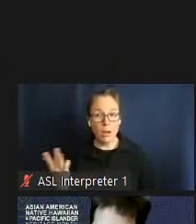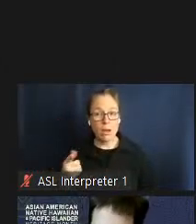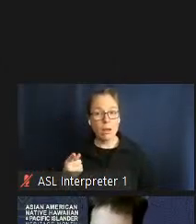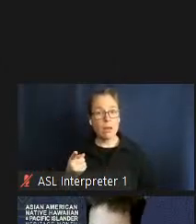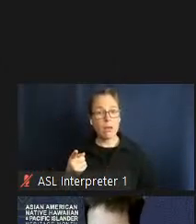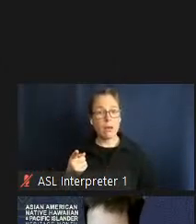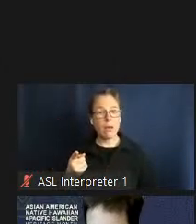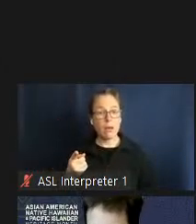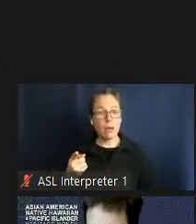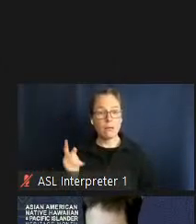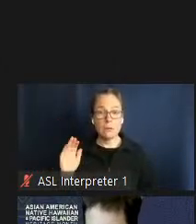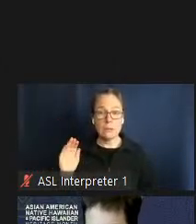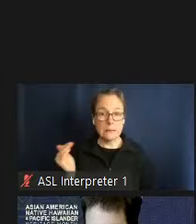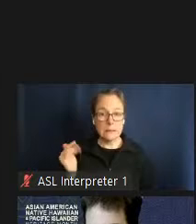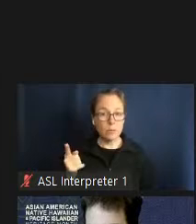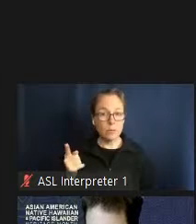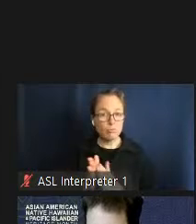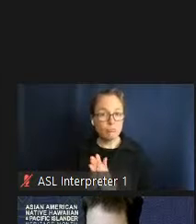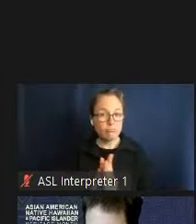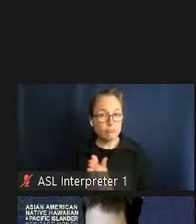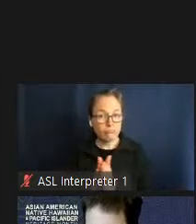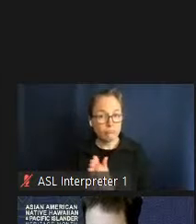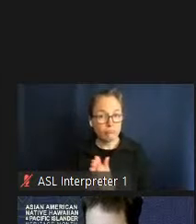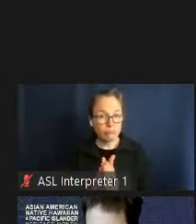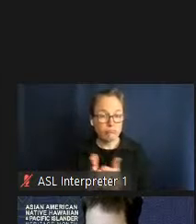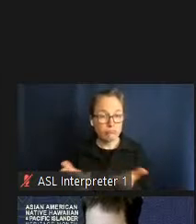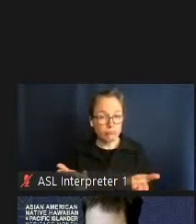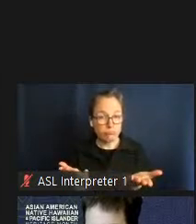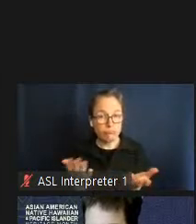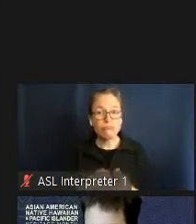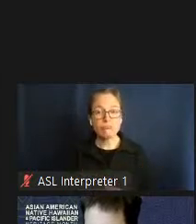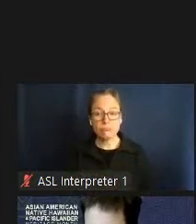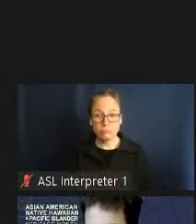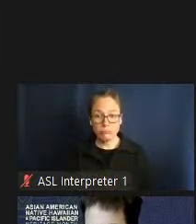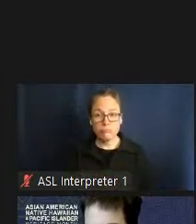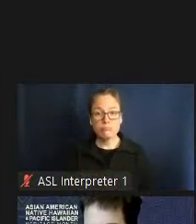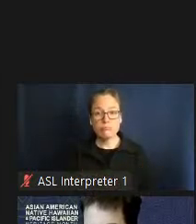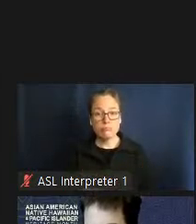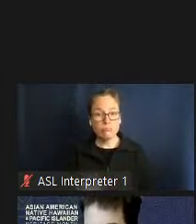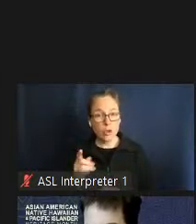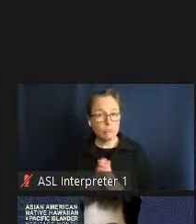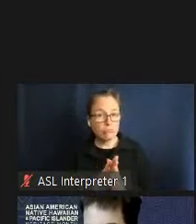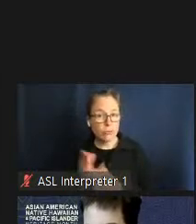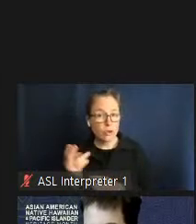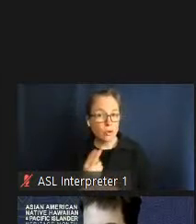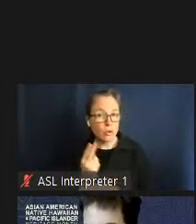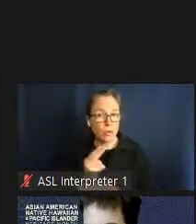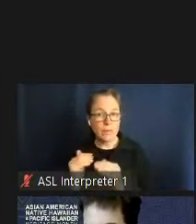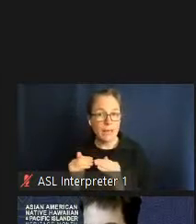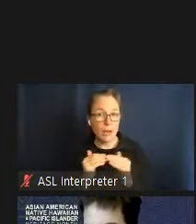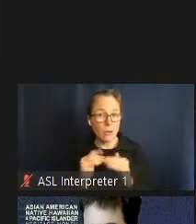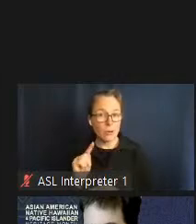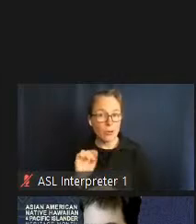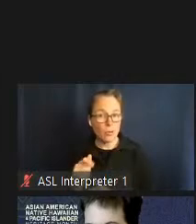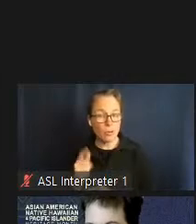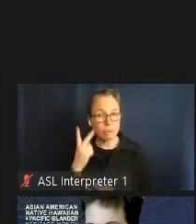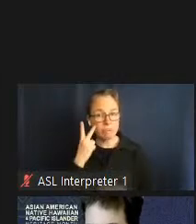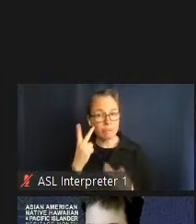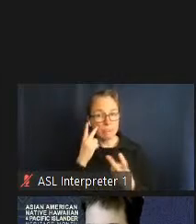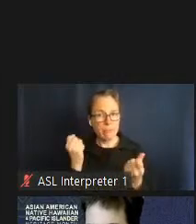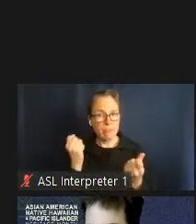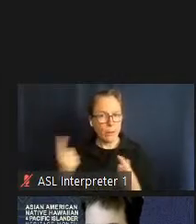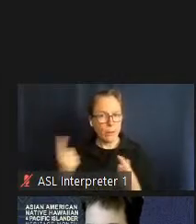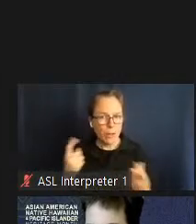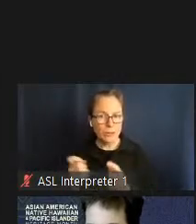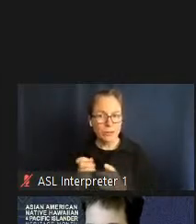buy-in as it related to the completion of the budget equity tool. Lots of questions, lots of enthusiasm, and